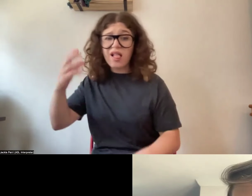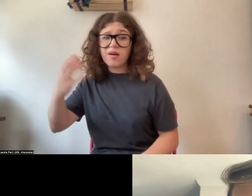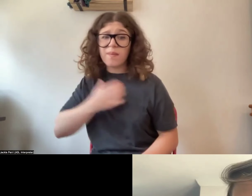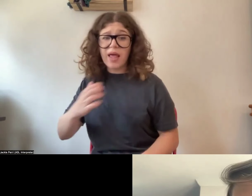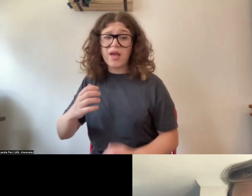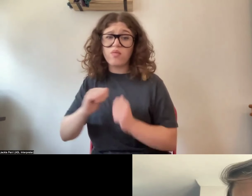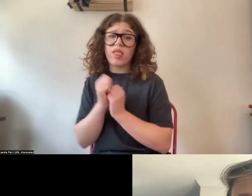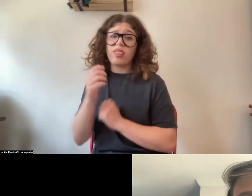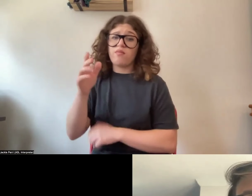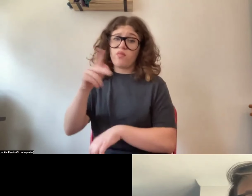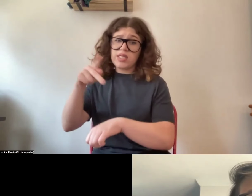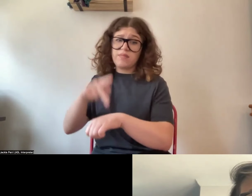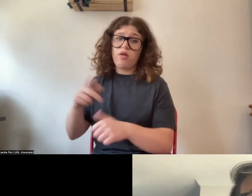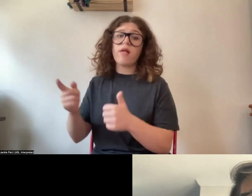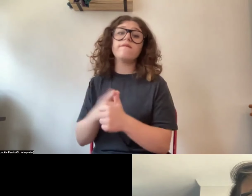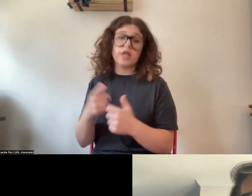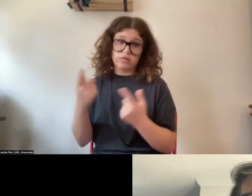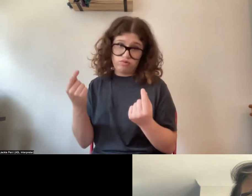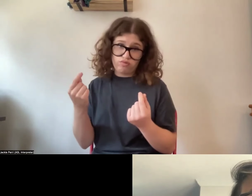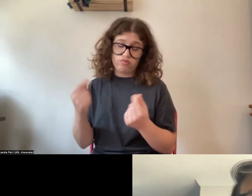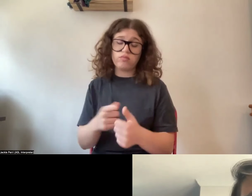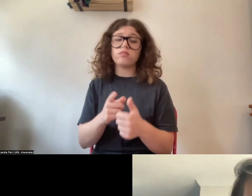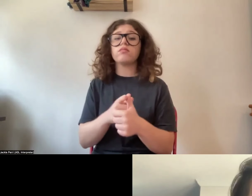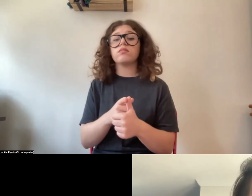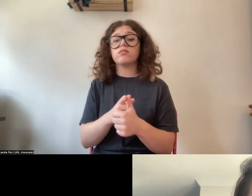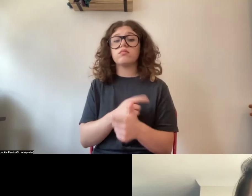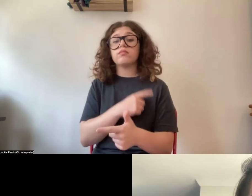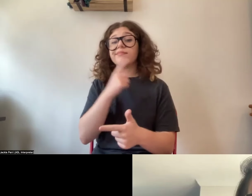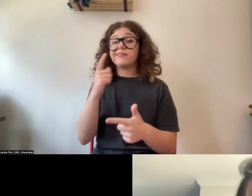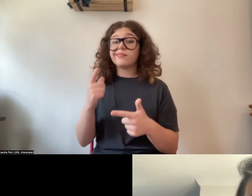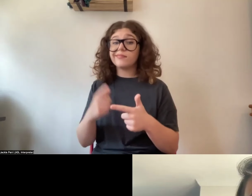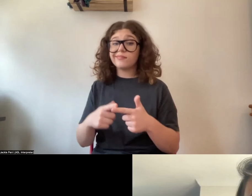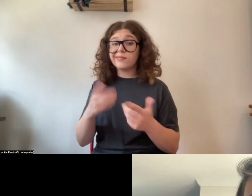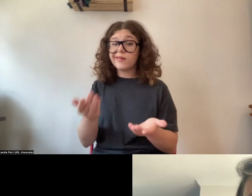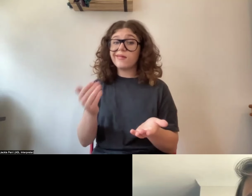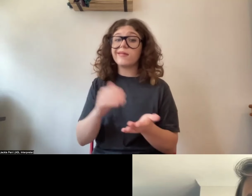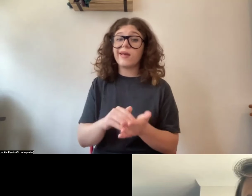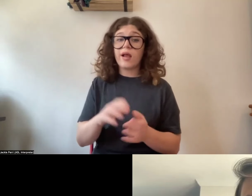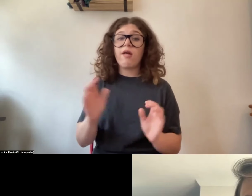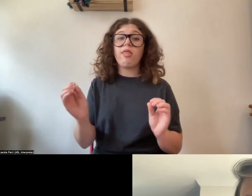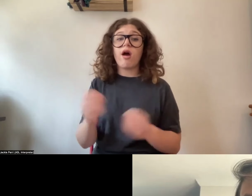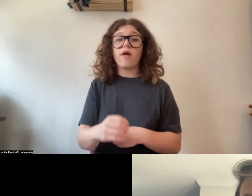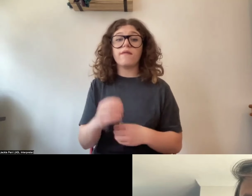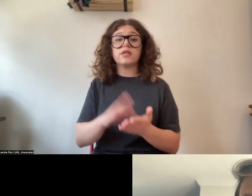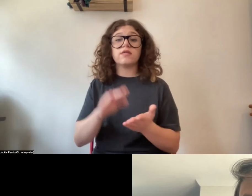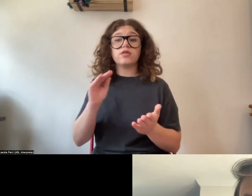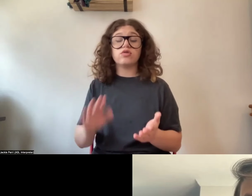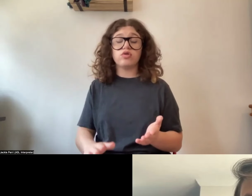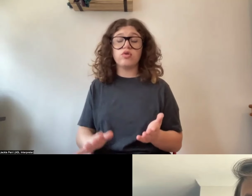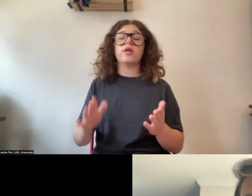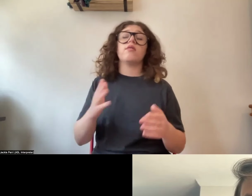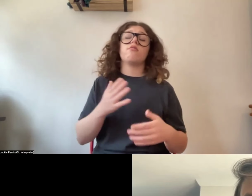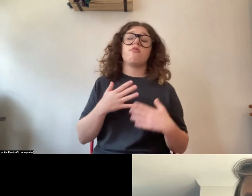is the first step. And then, I do think, again, the Office of Student Health and Wellness is